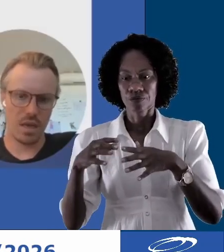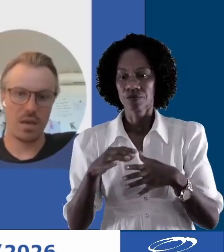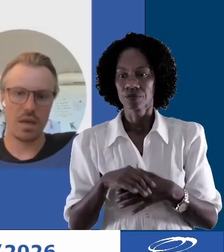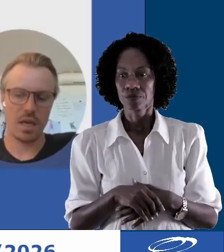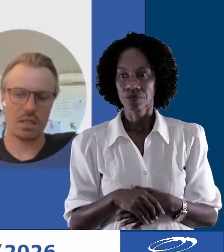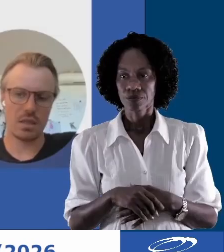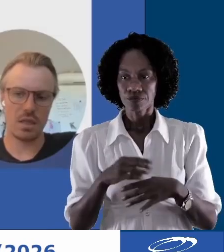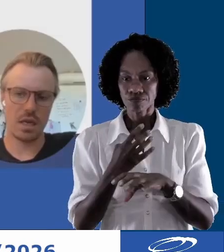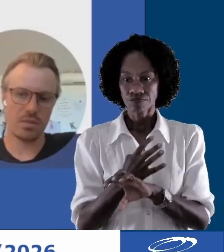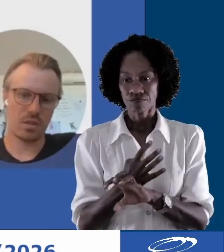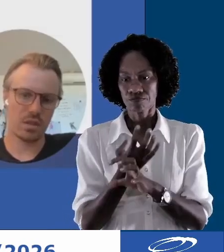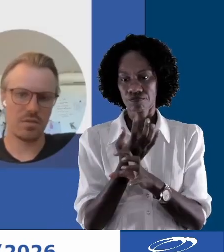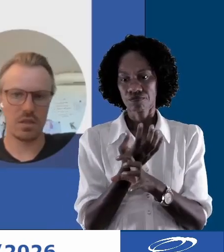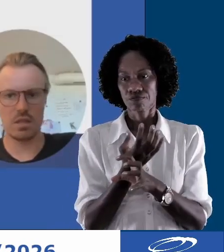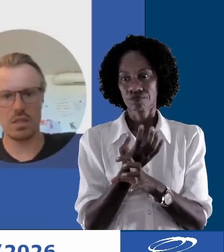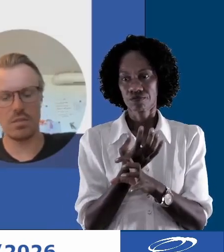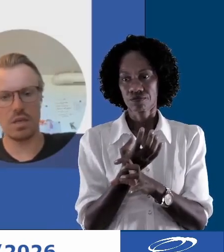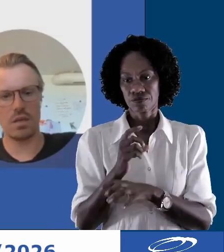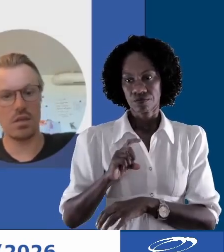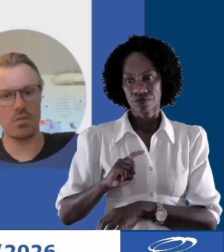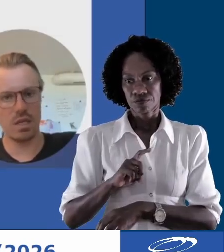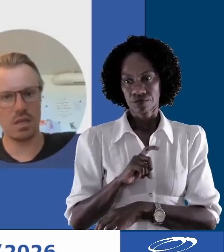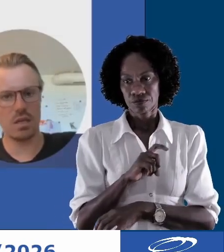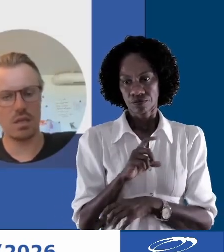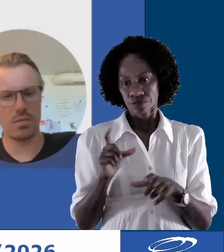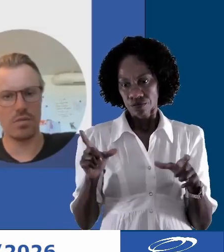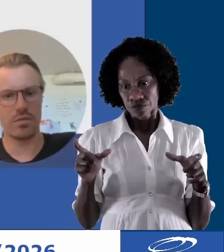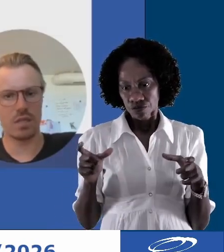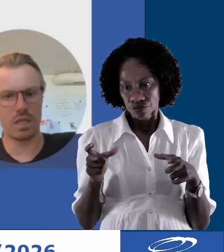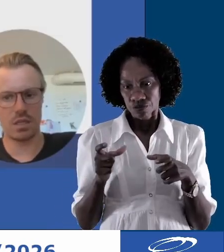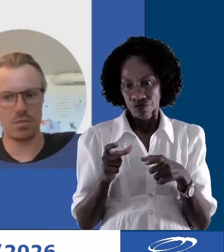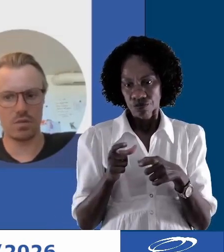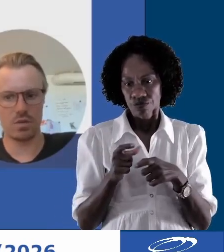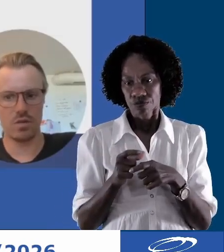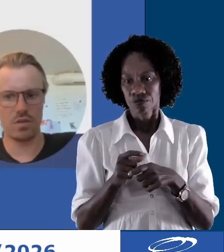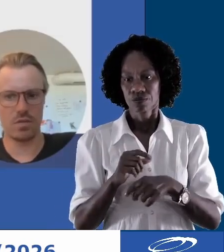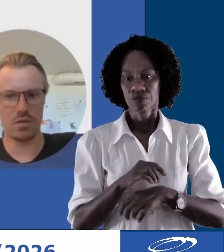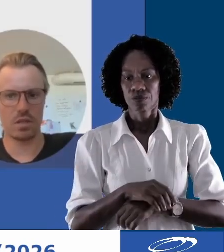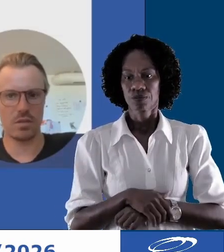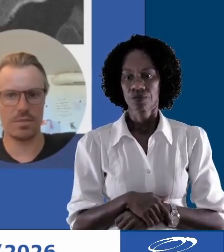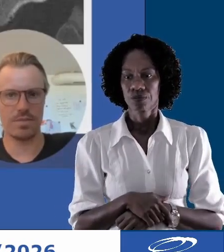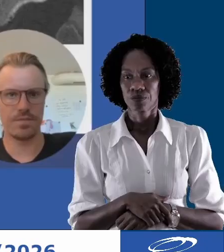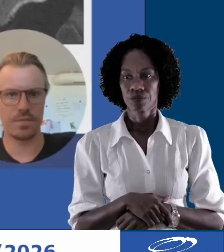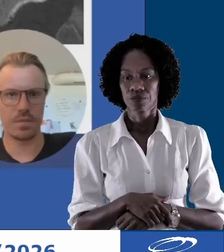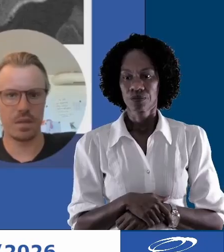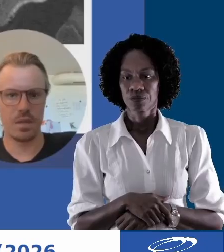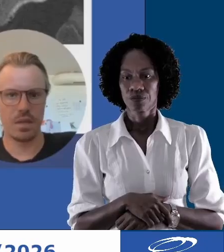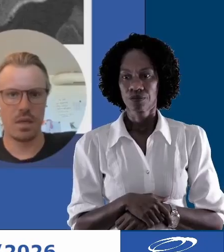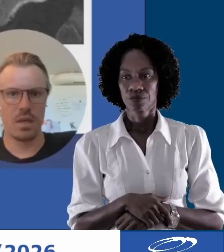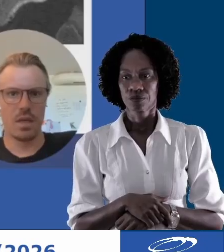and actually that hypotensive anesthesia may theoretically improve the target exposure of cefuroxime.